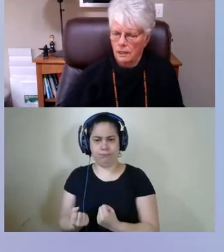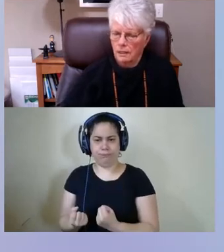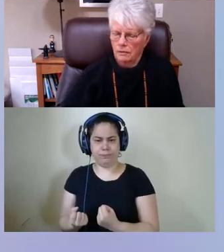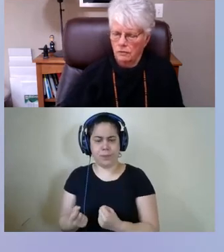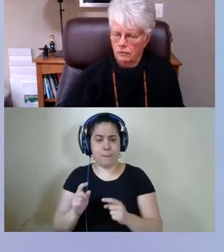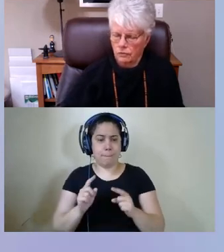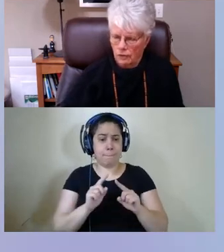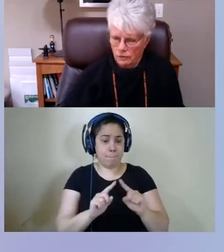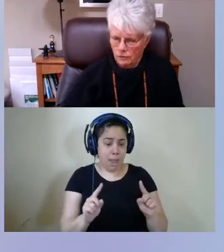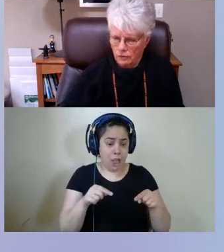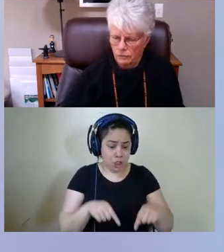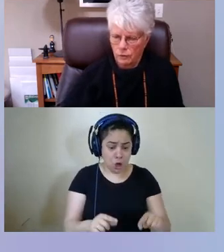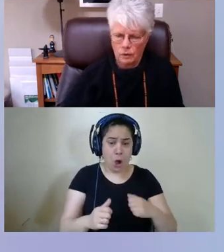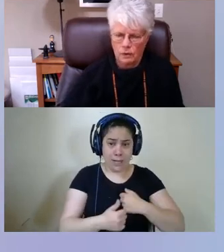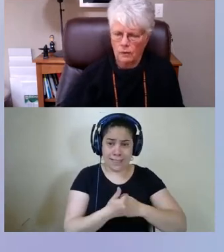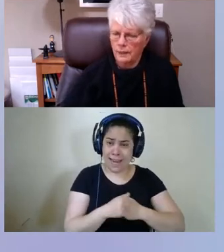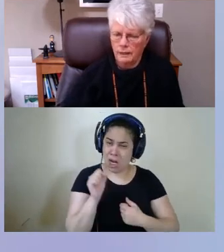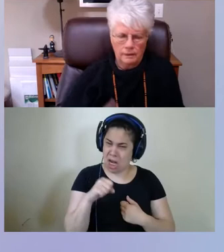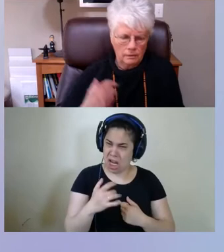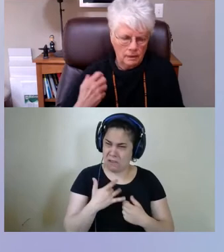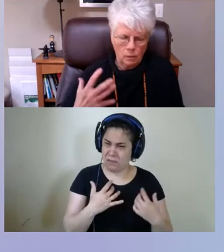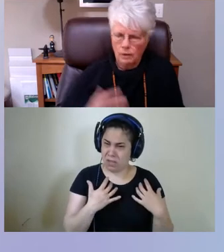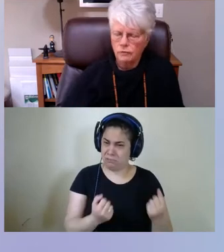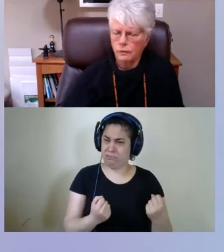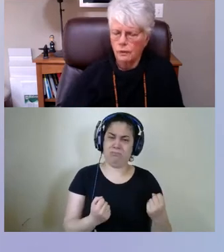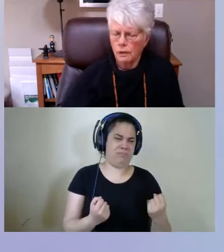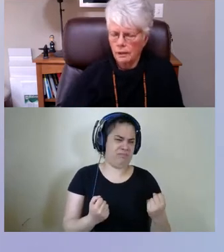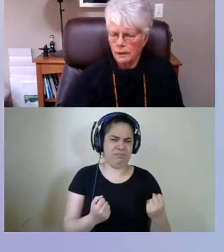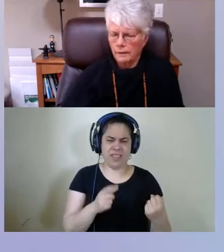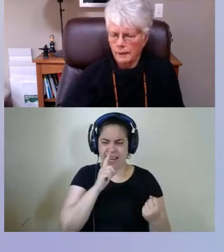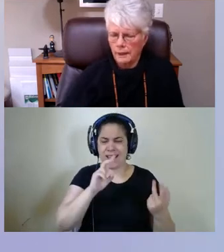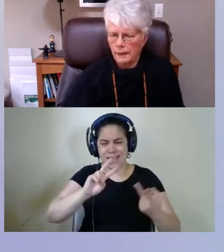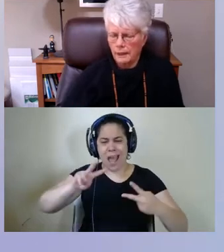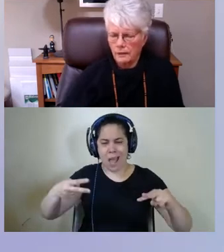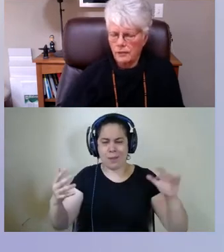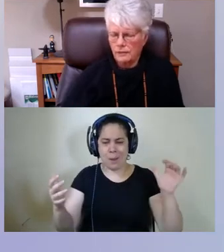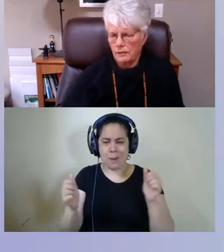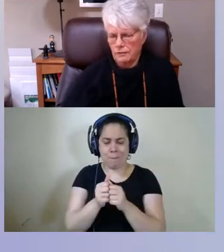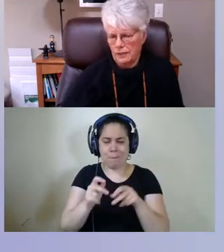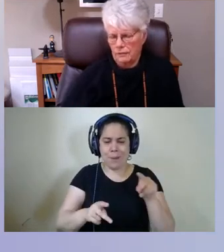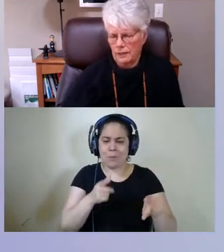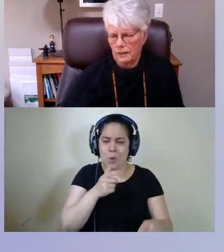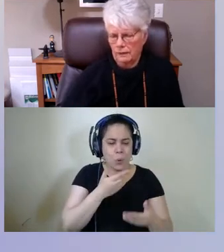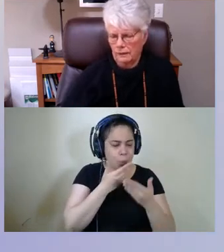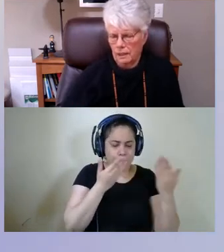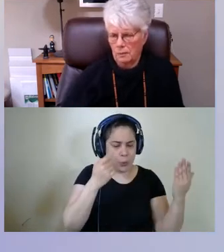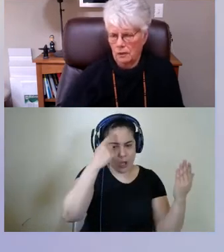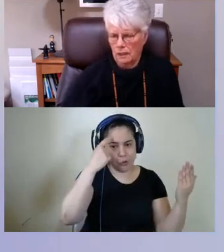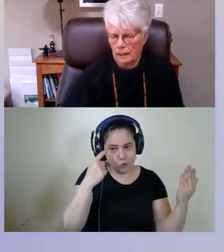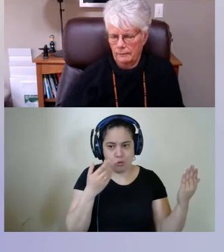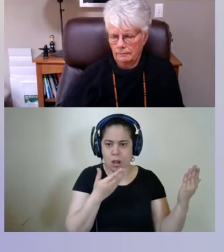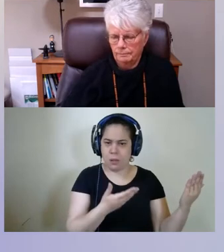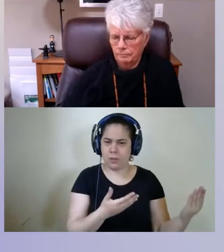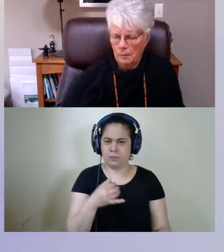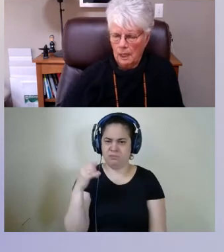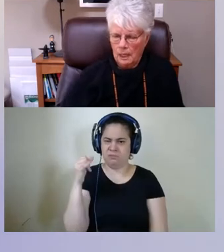the structures for, or the networks for the sense of self and other come